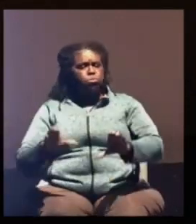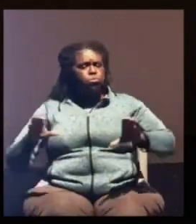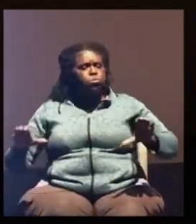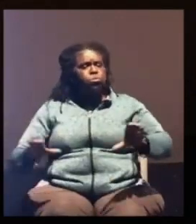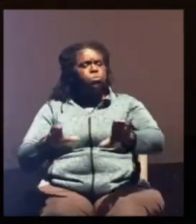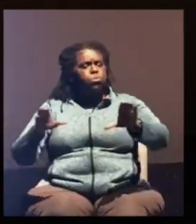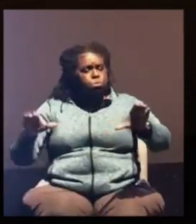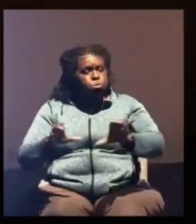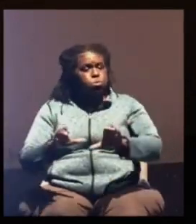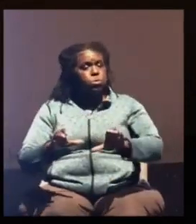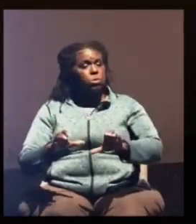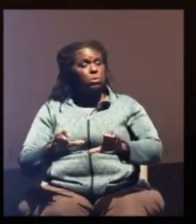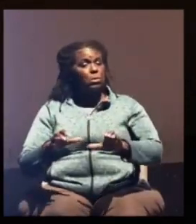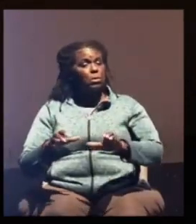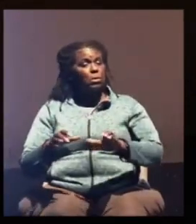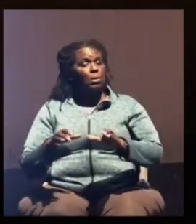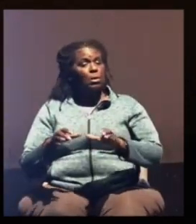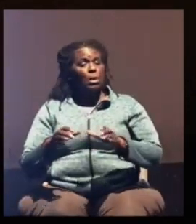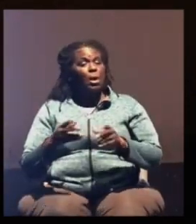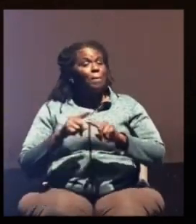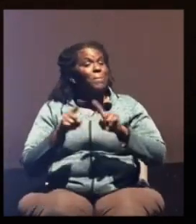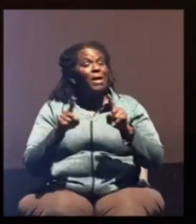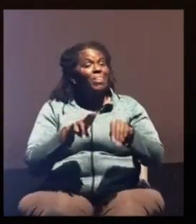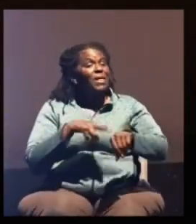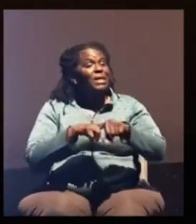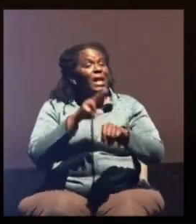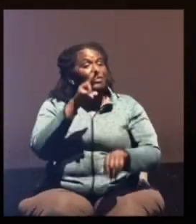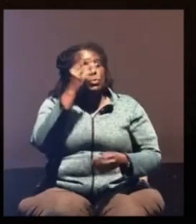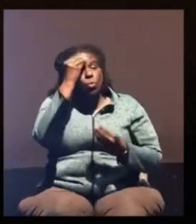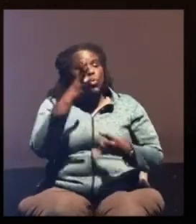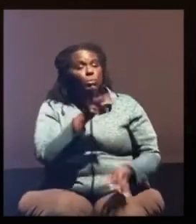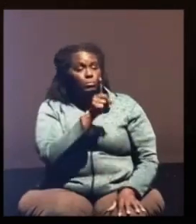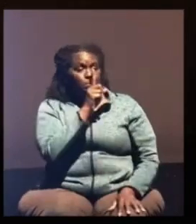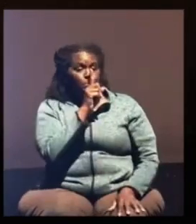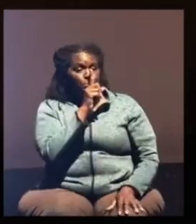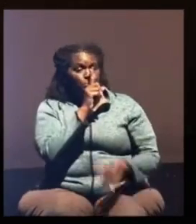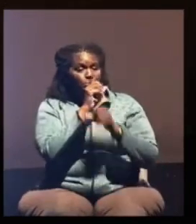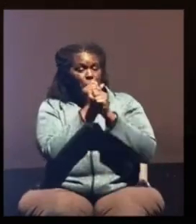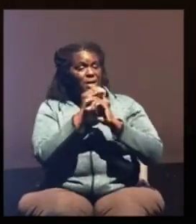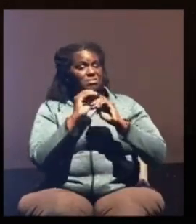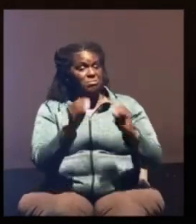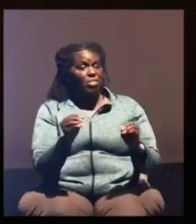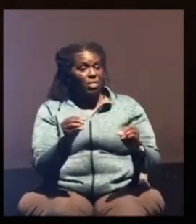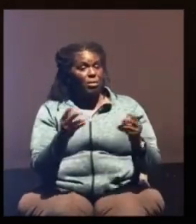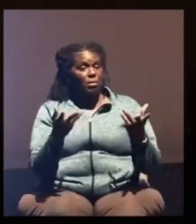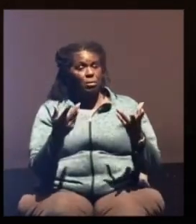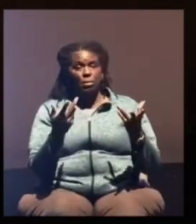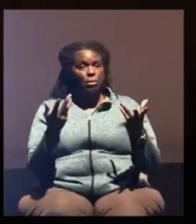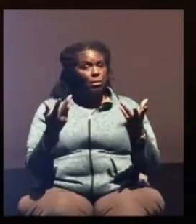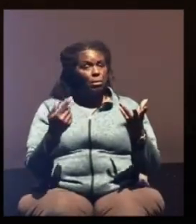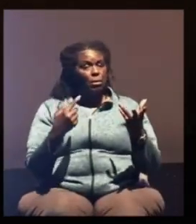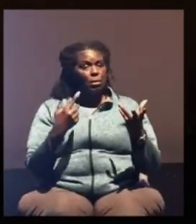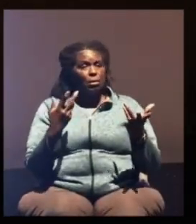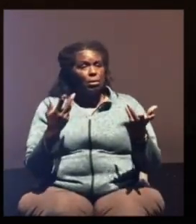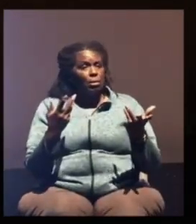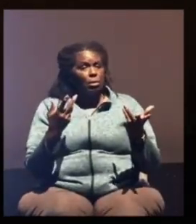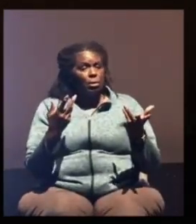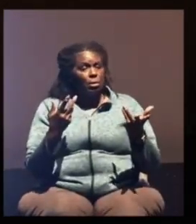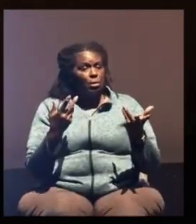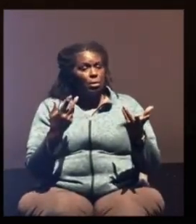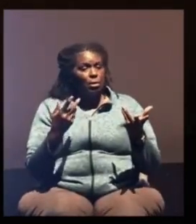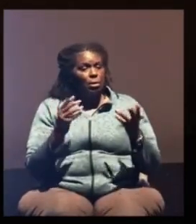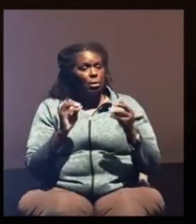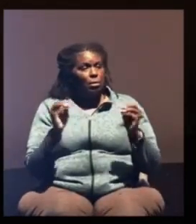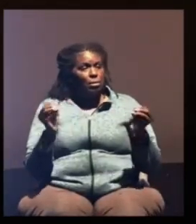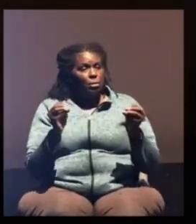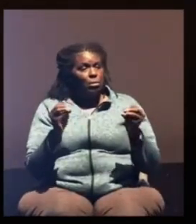has received no mention in the national press at all. Except I believe I wrote an article about it, you know, on the Atlantic site, but otherwise it's